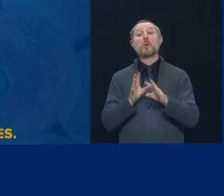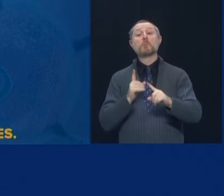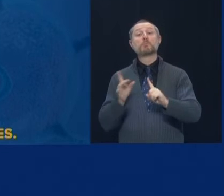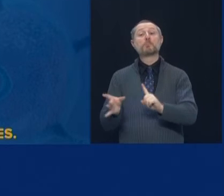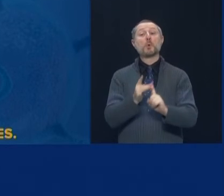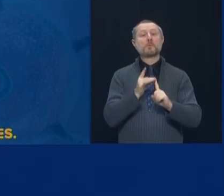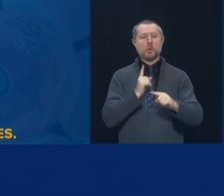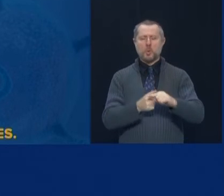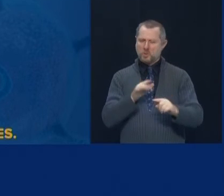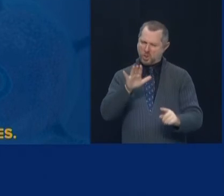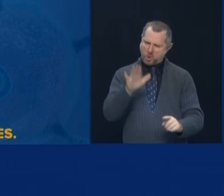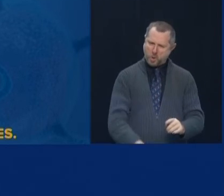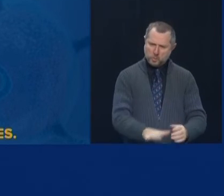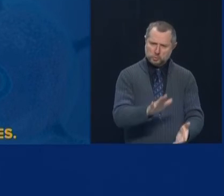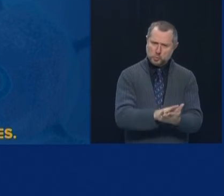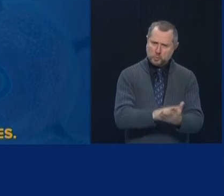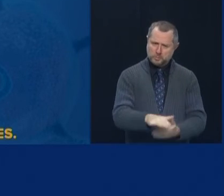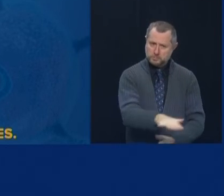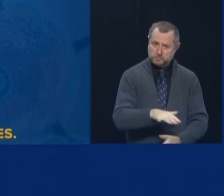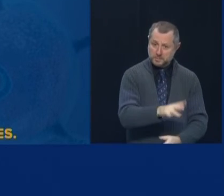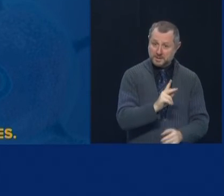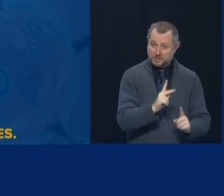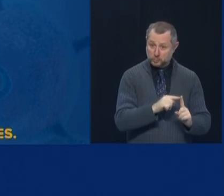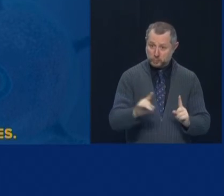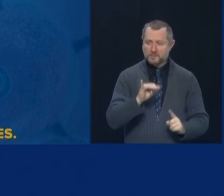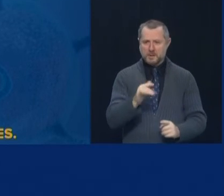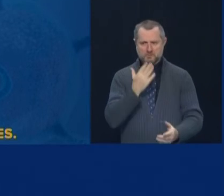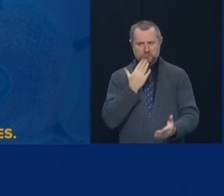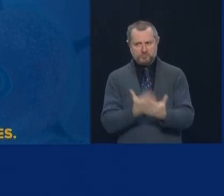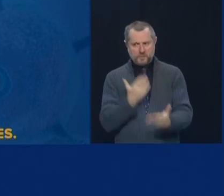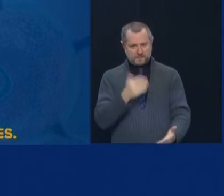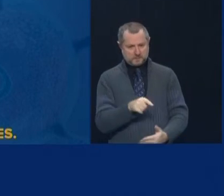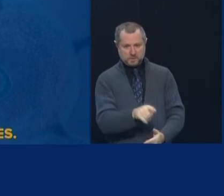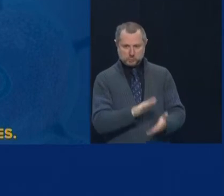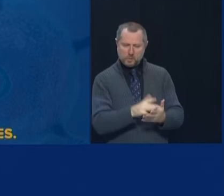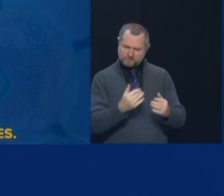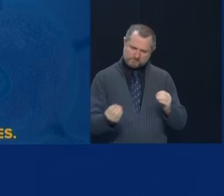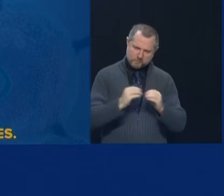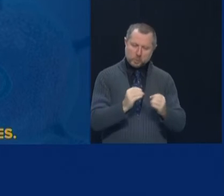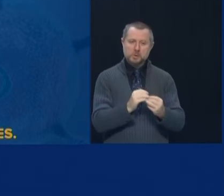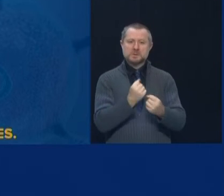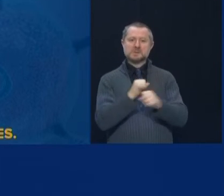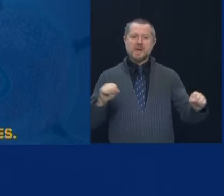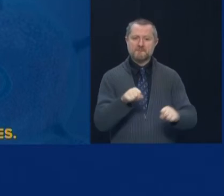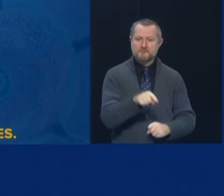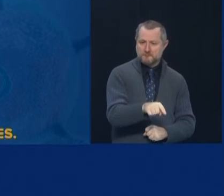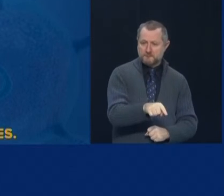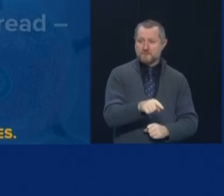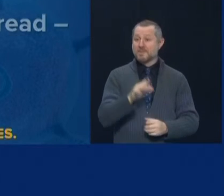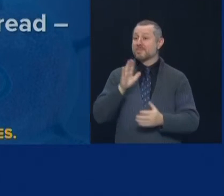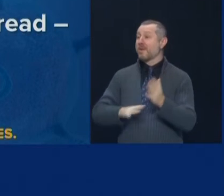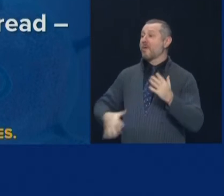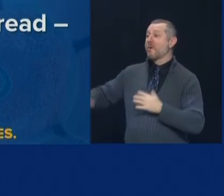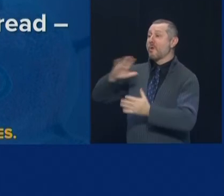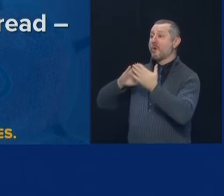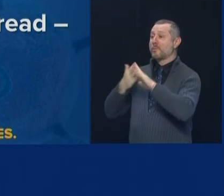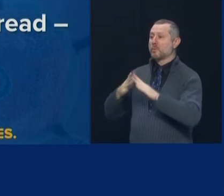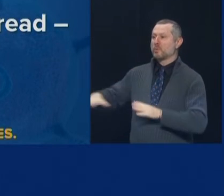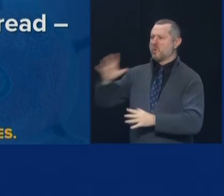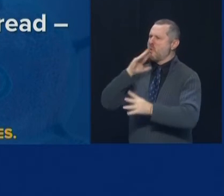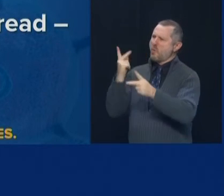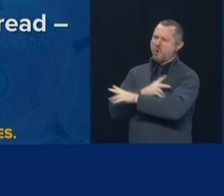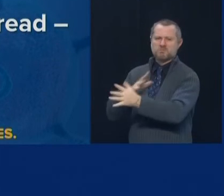and shows that the schools are much safer environments than the surrounding communities, both for the teachers and for the